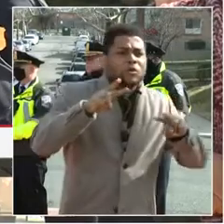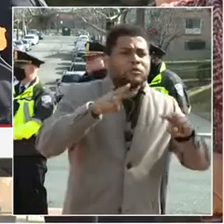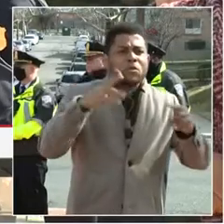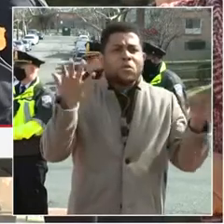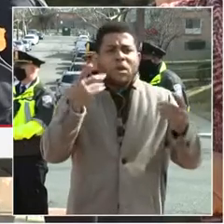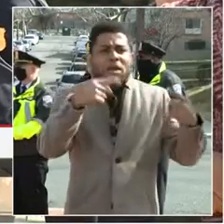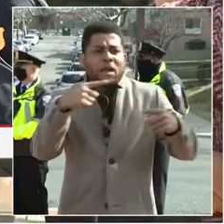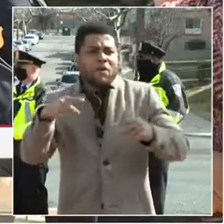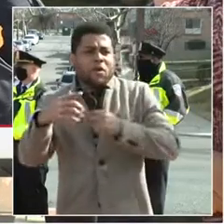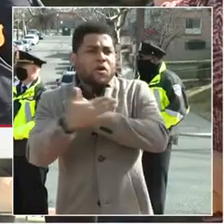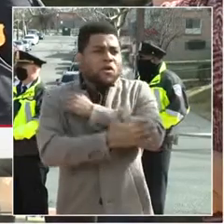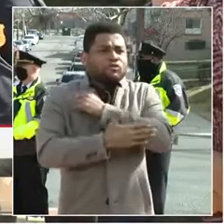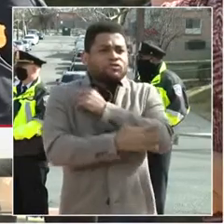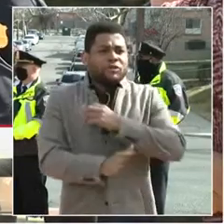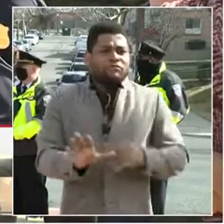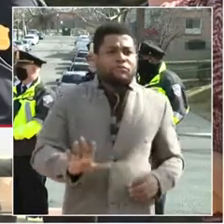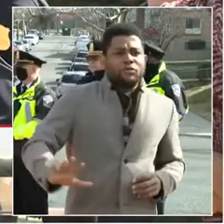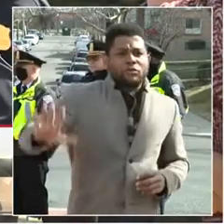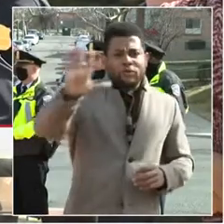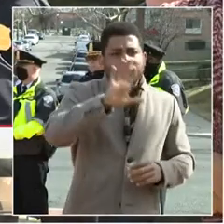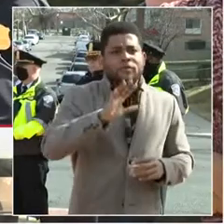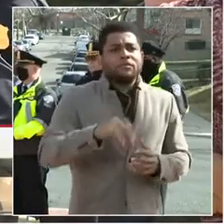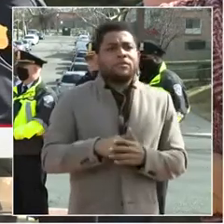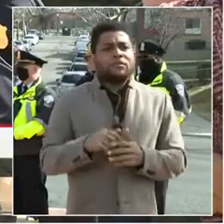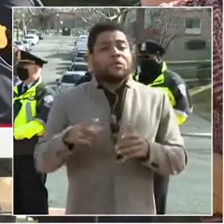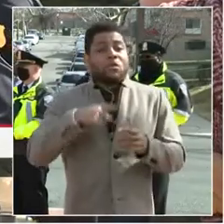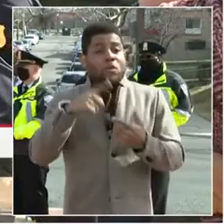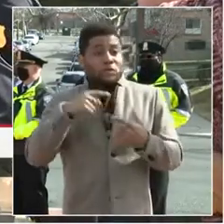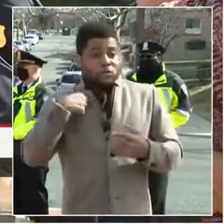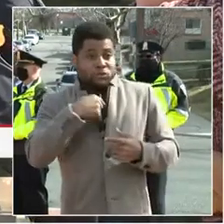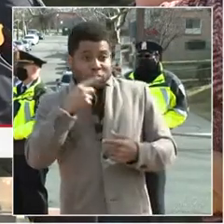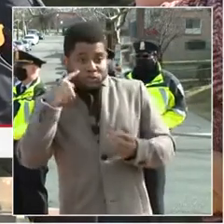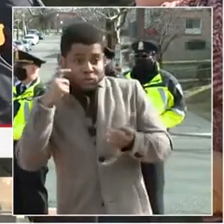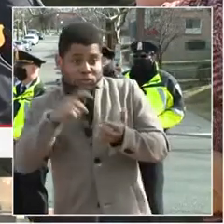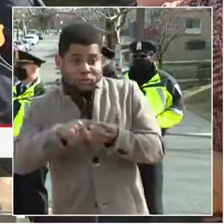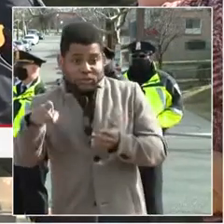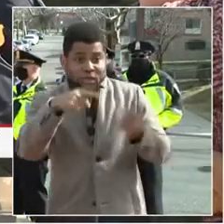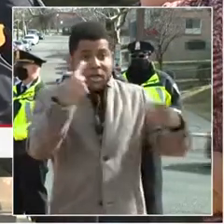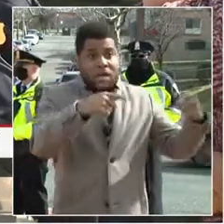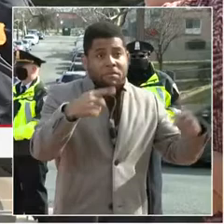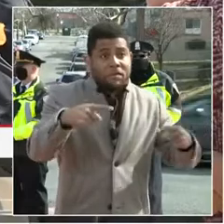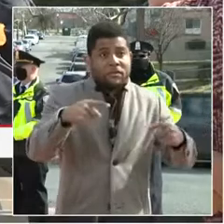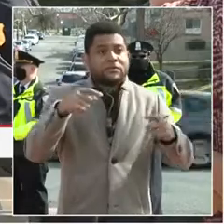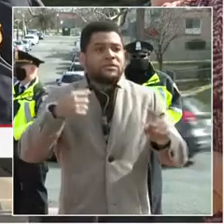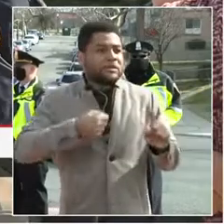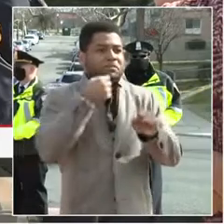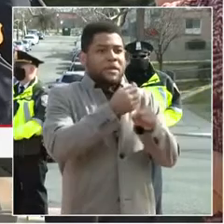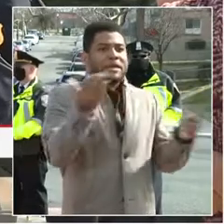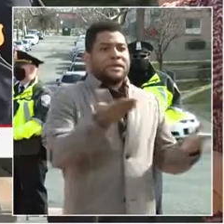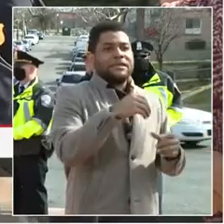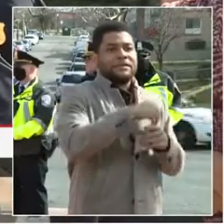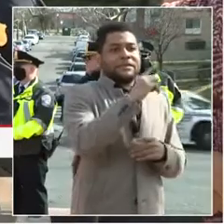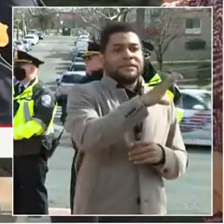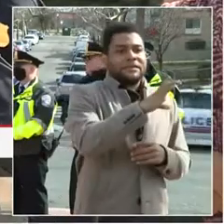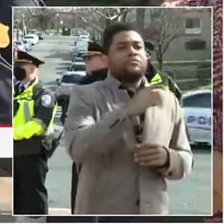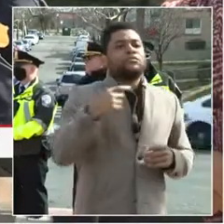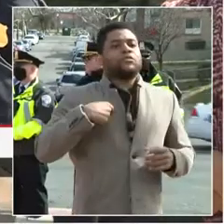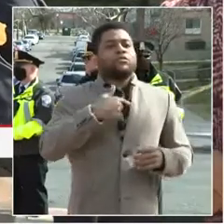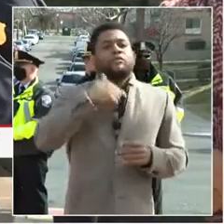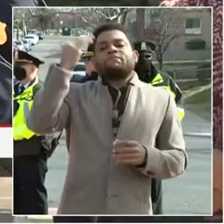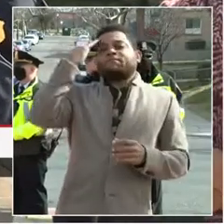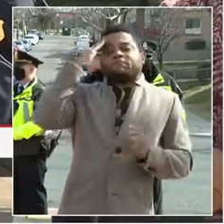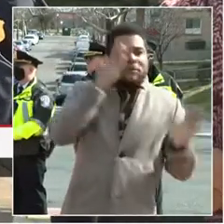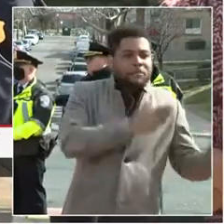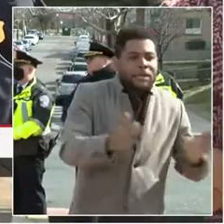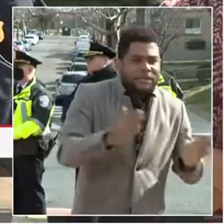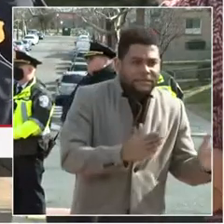as you guys are doing. And when we see trends that may impact us here in Washington, D.C., we prepare for them. As the mayor stated, we are